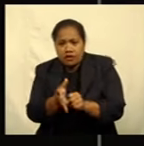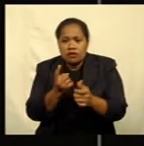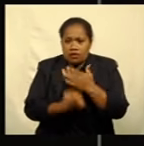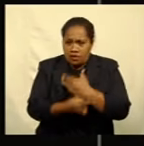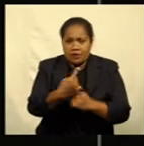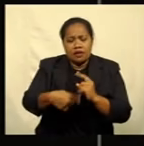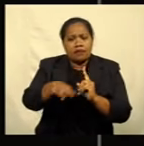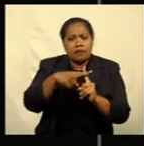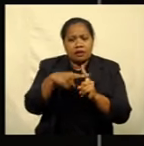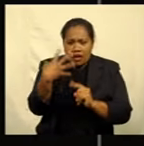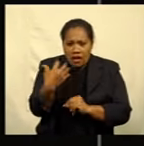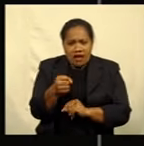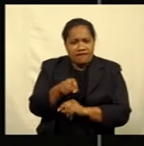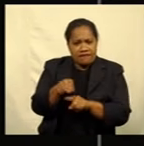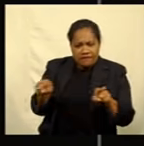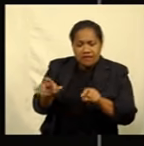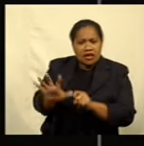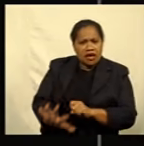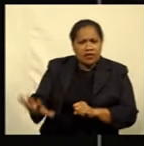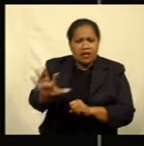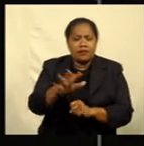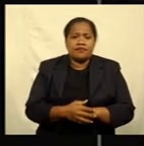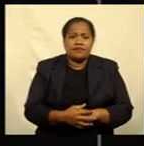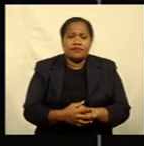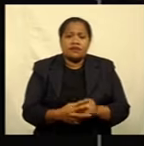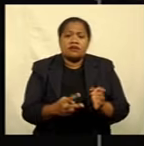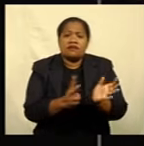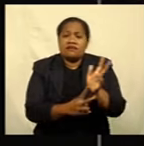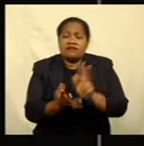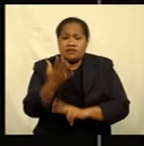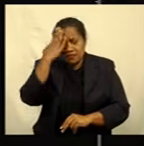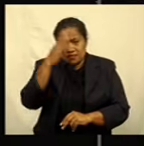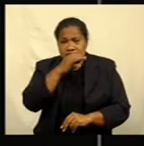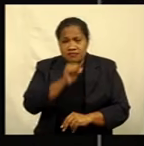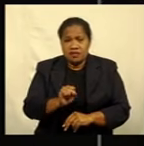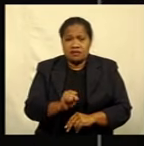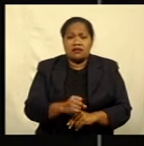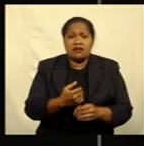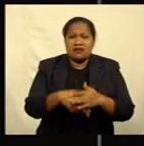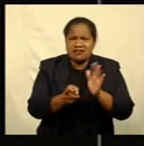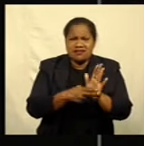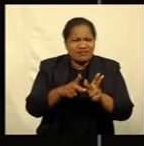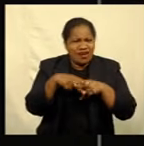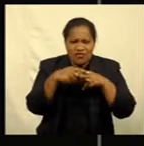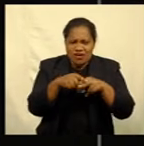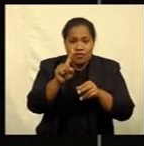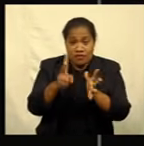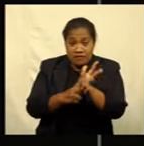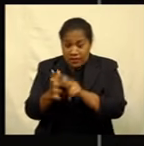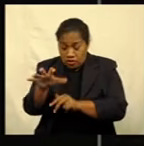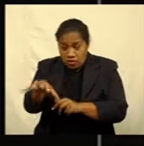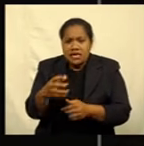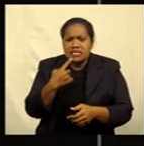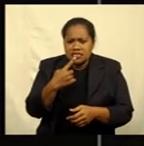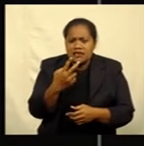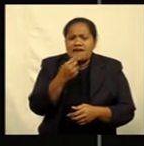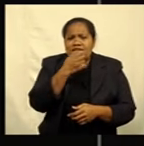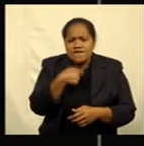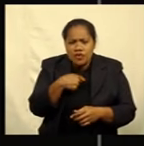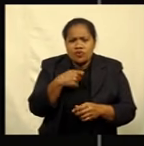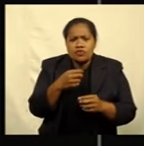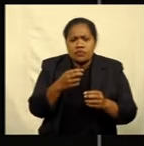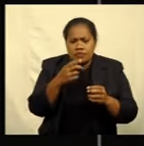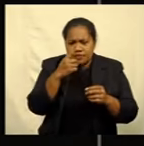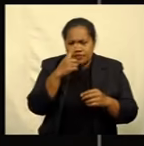identified in the area. Turanga Nikoro of Mavua village in Nanonga, Ilikimi Chulalevu, says a few residents of Nambitu and